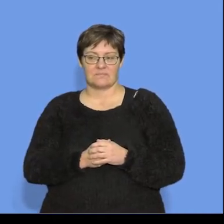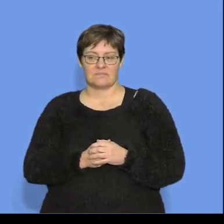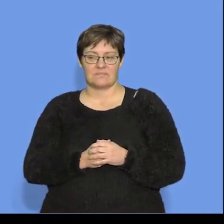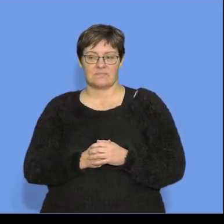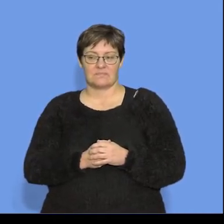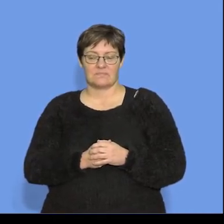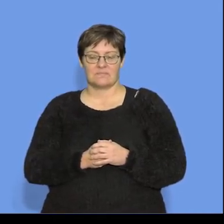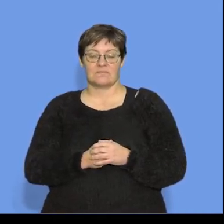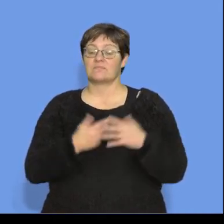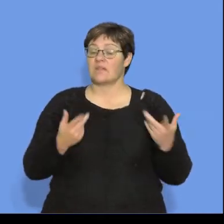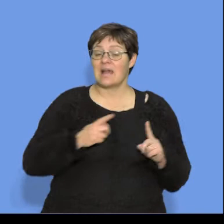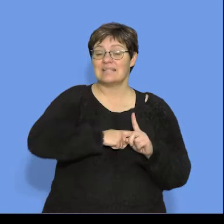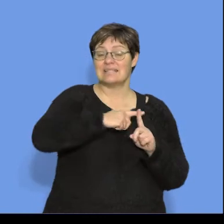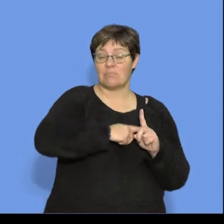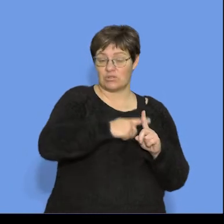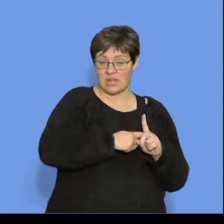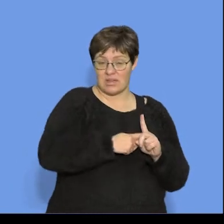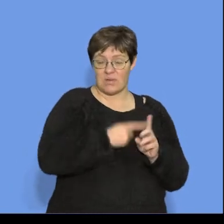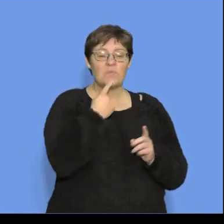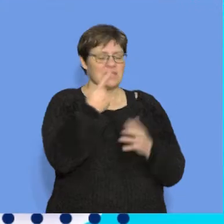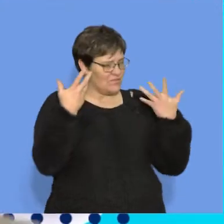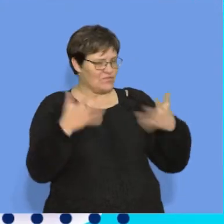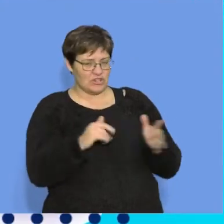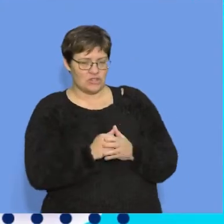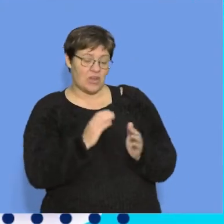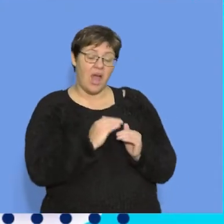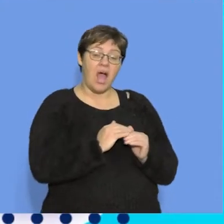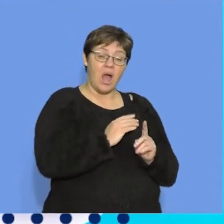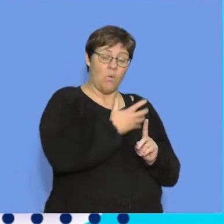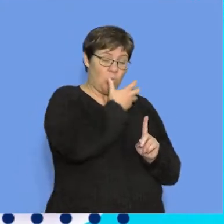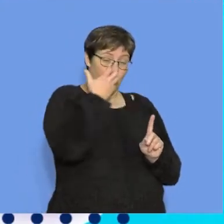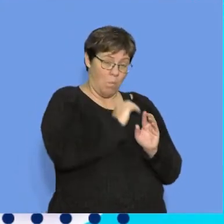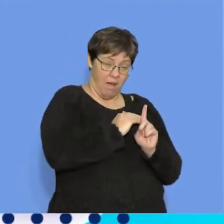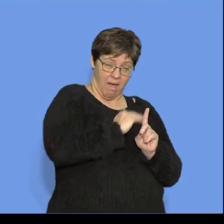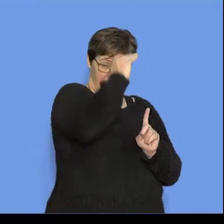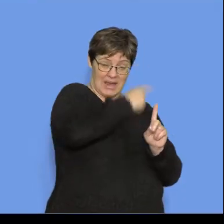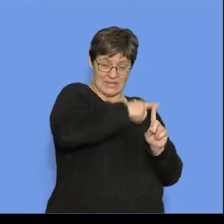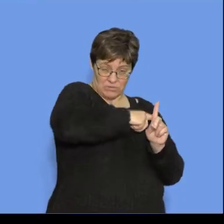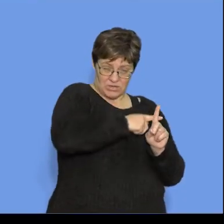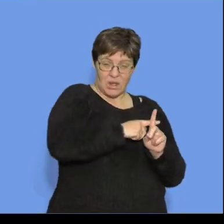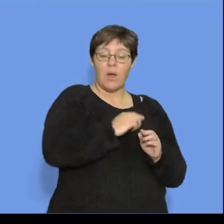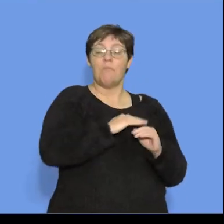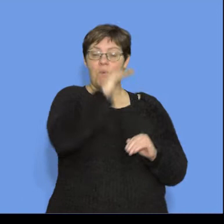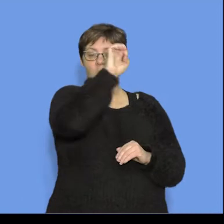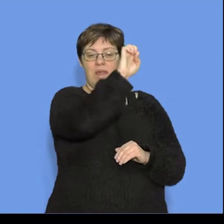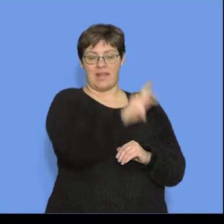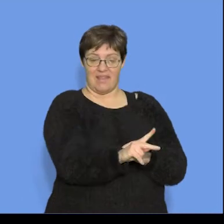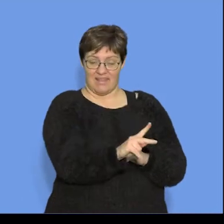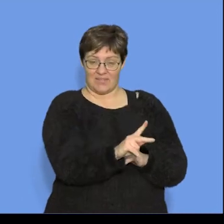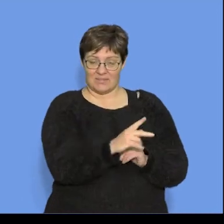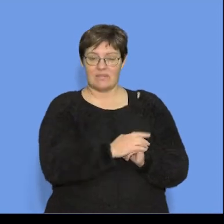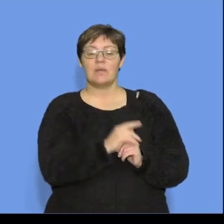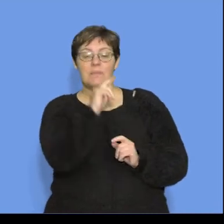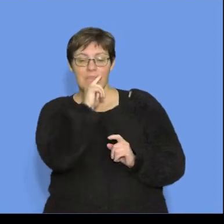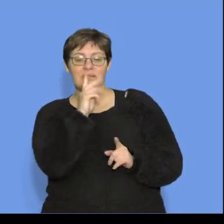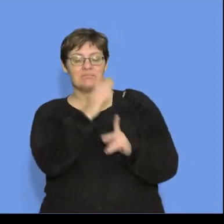Okay, if we talk about temperature, well, we've said it already. Higher temperature, more kinetic energy. So remember, it's